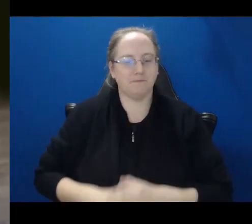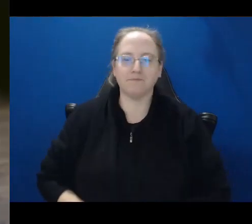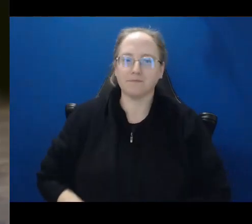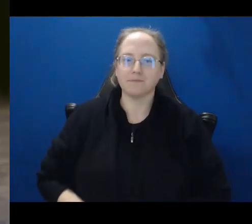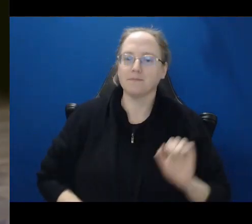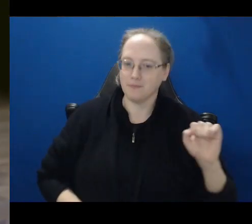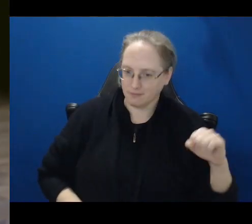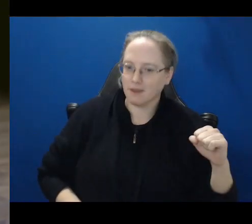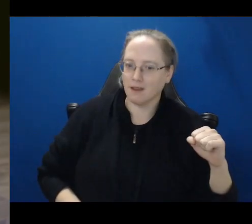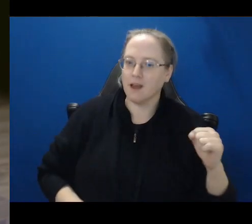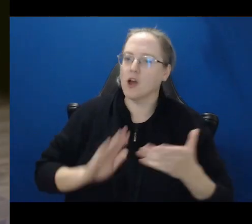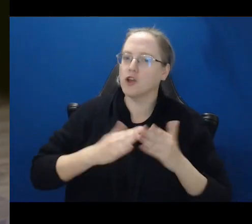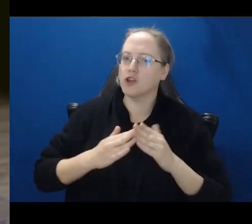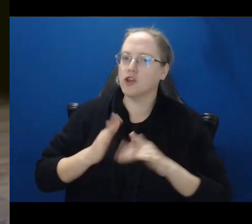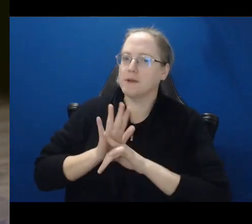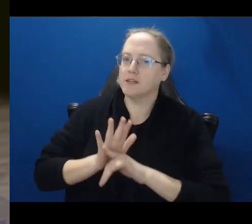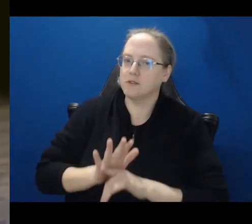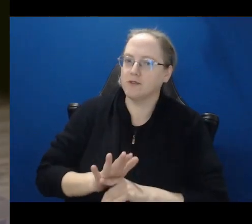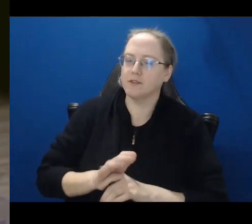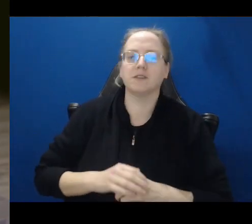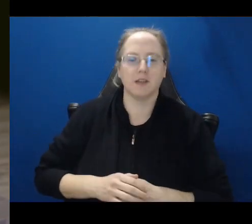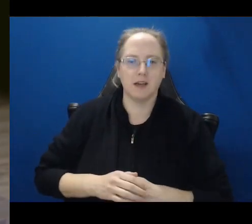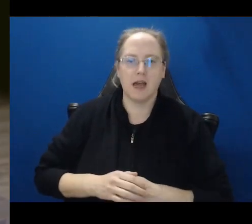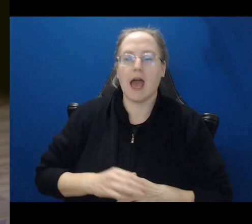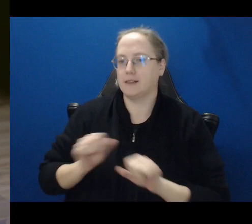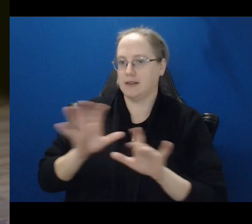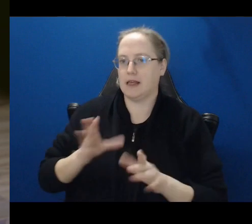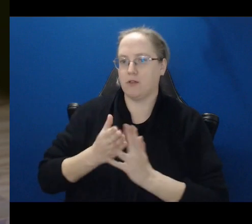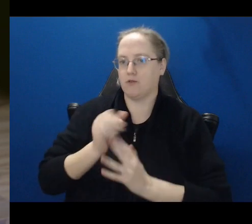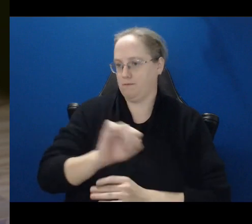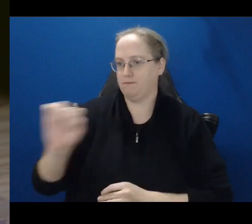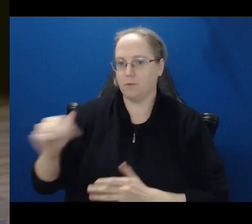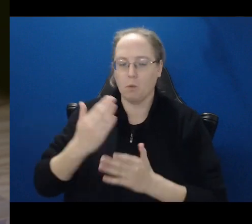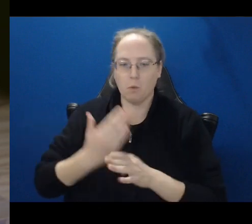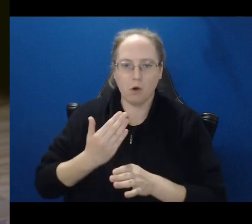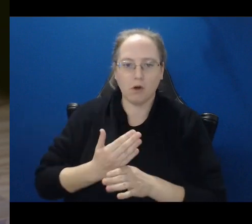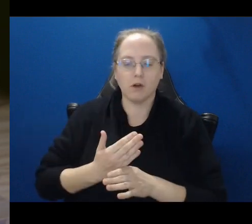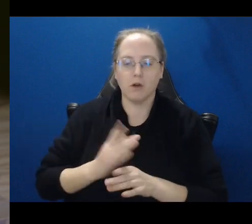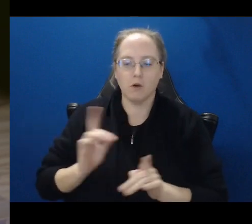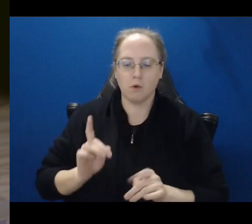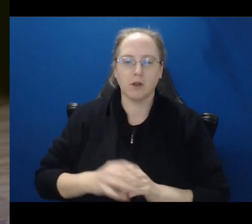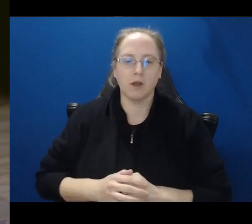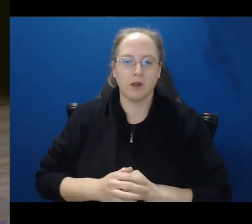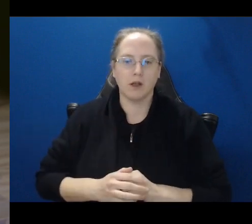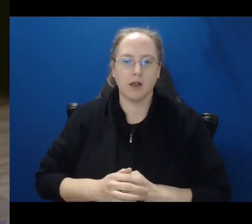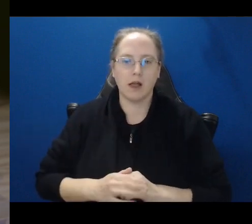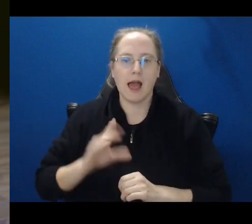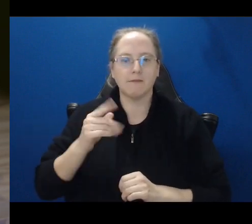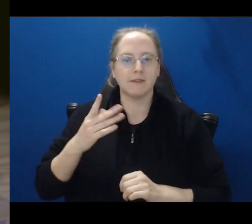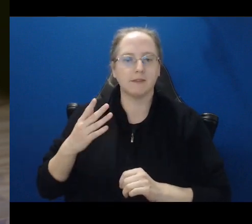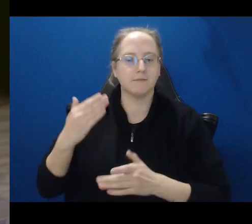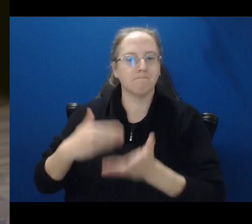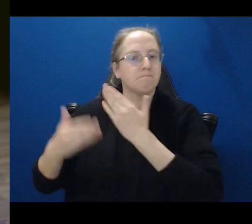thing that, you know, is really evident in both of your work, this sort of archival practice,